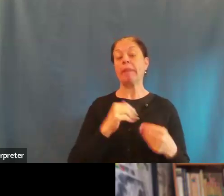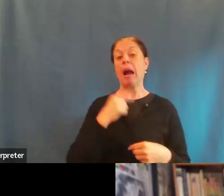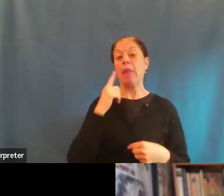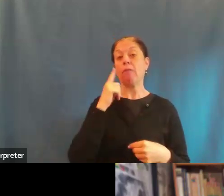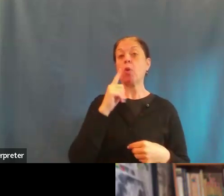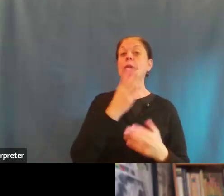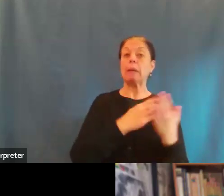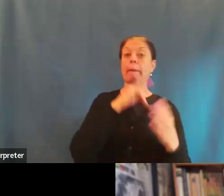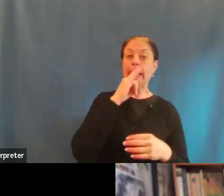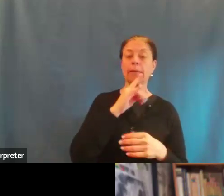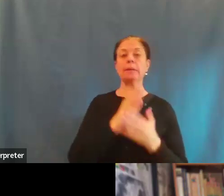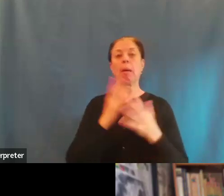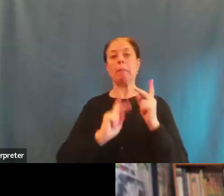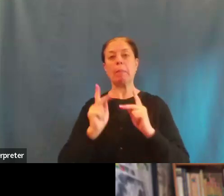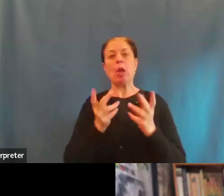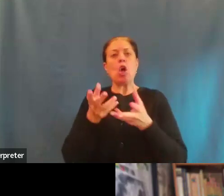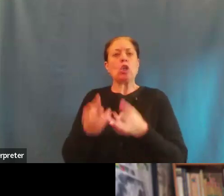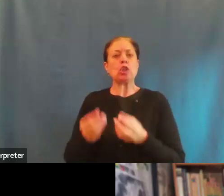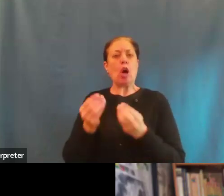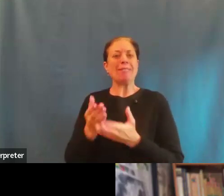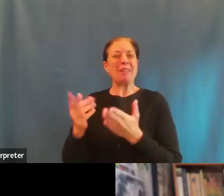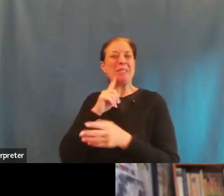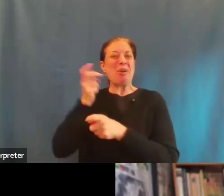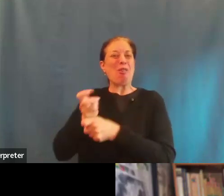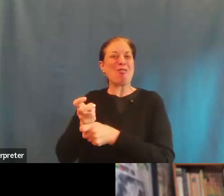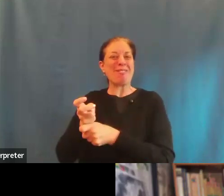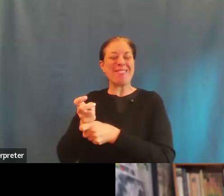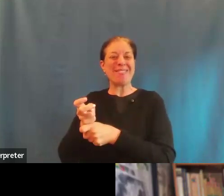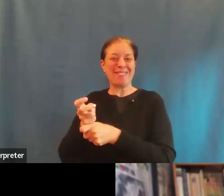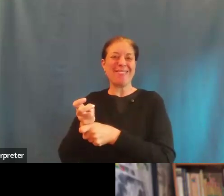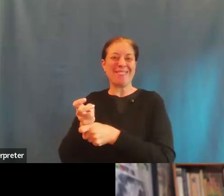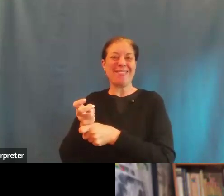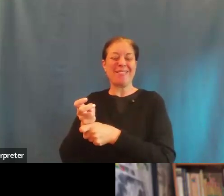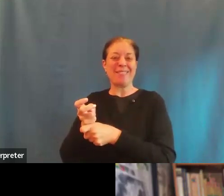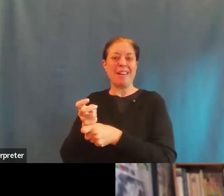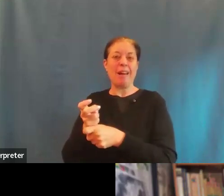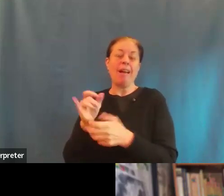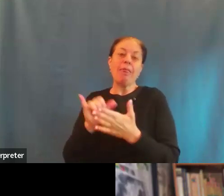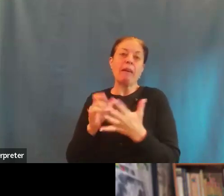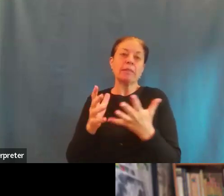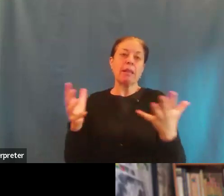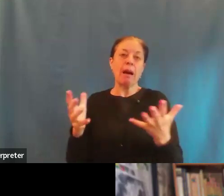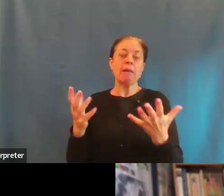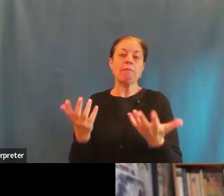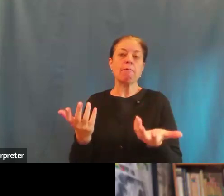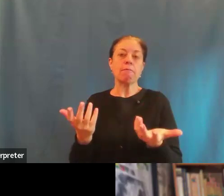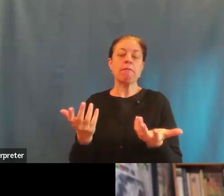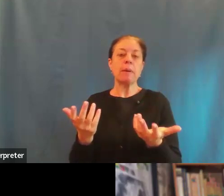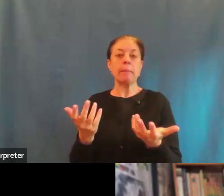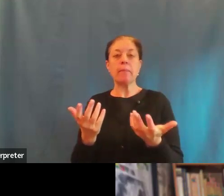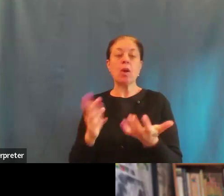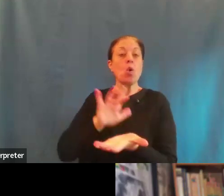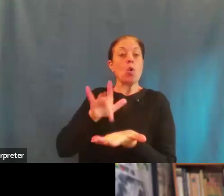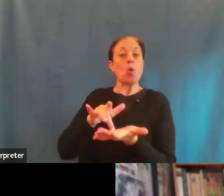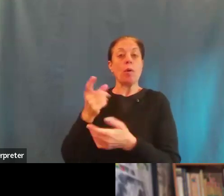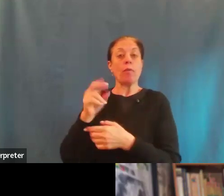but for some people, the soft stuff is the hard stuff. And that's a lot of what's, at the core